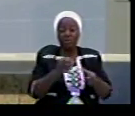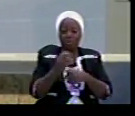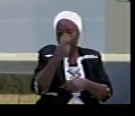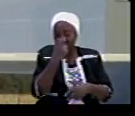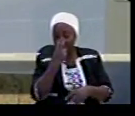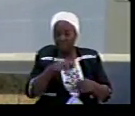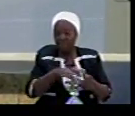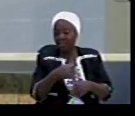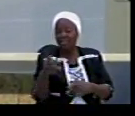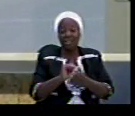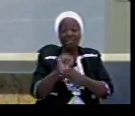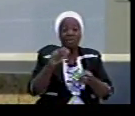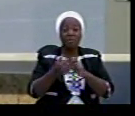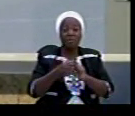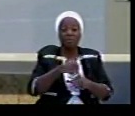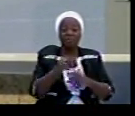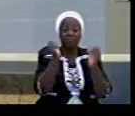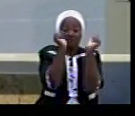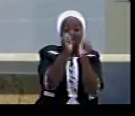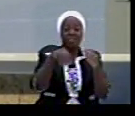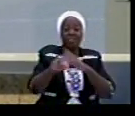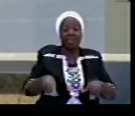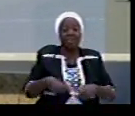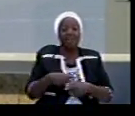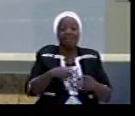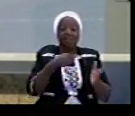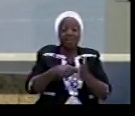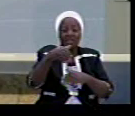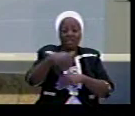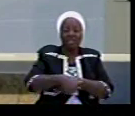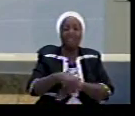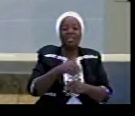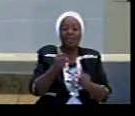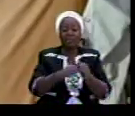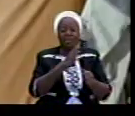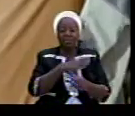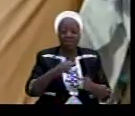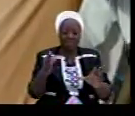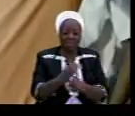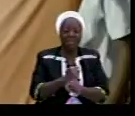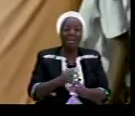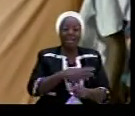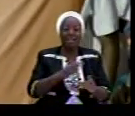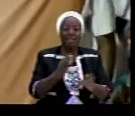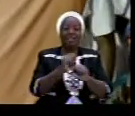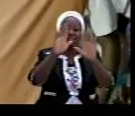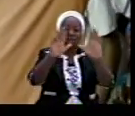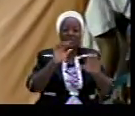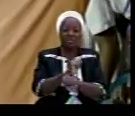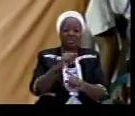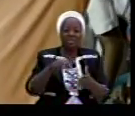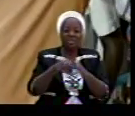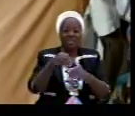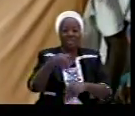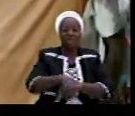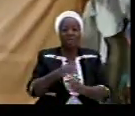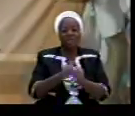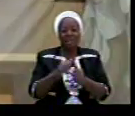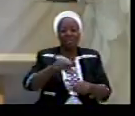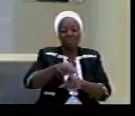it's a bondage in your life, it is broken by the anointing of the man of God.